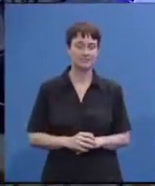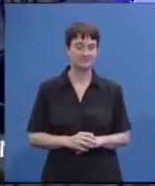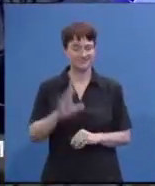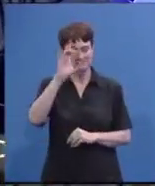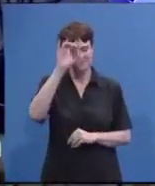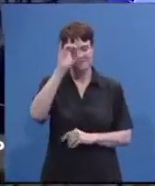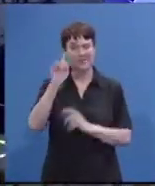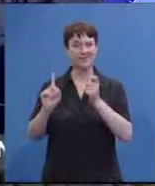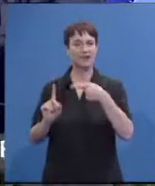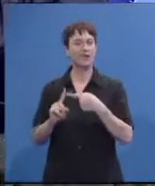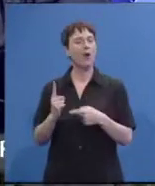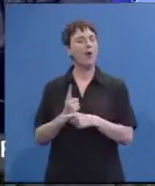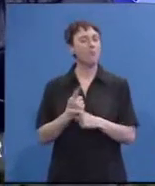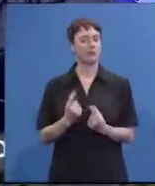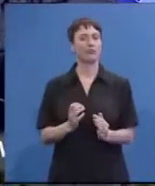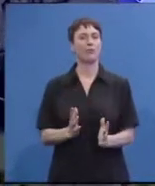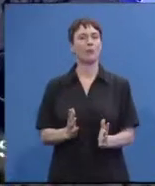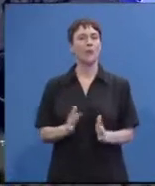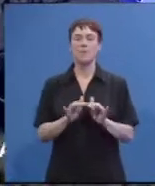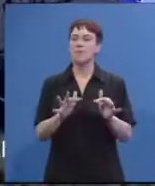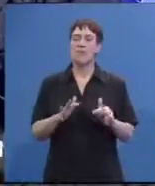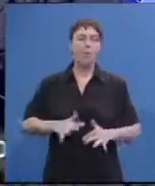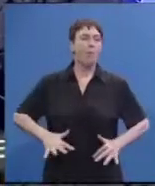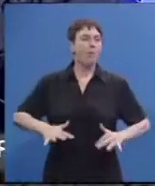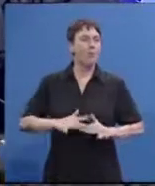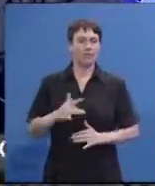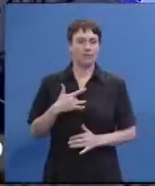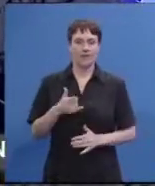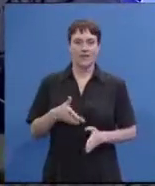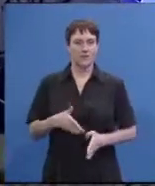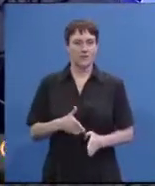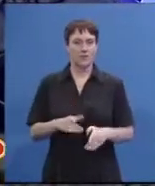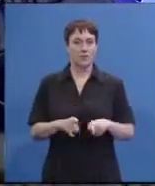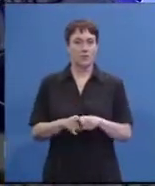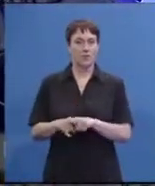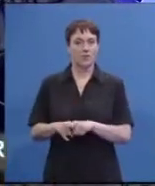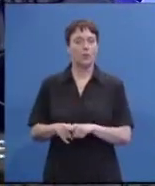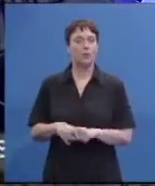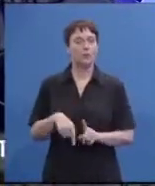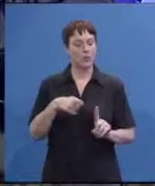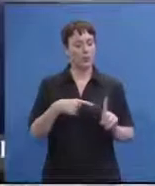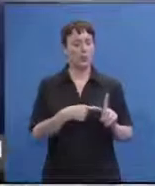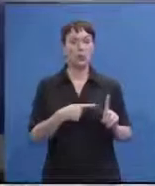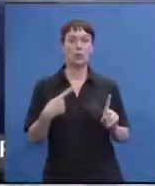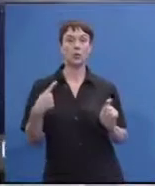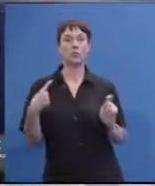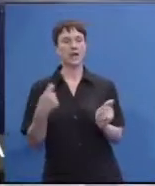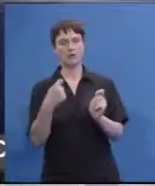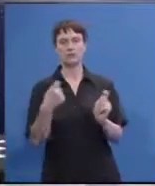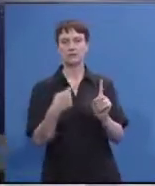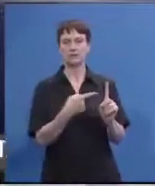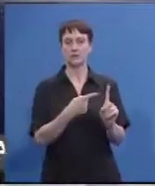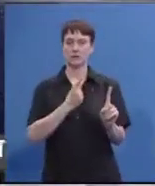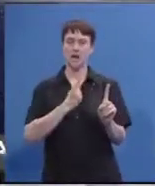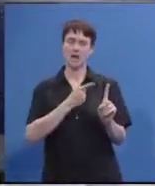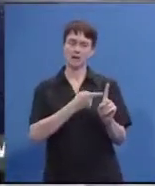had that effect on everyone. Now, you also celebrated worldwide, hence Madiba calls you my hero. And